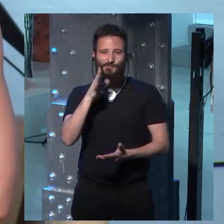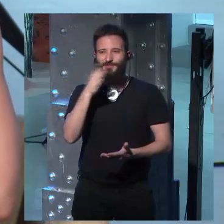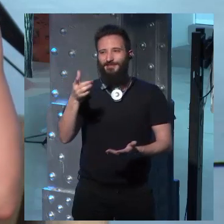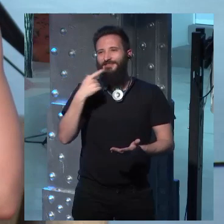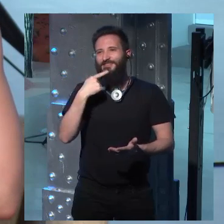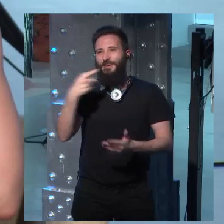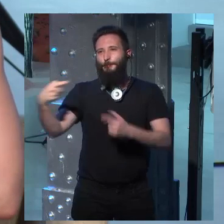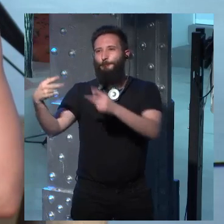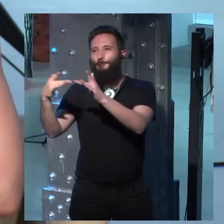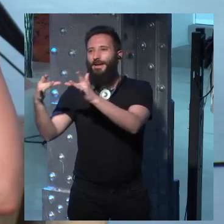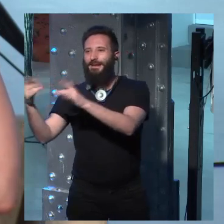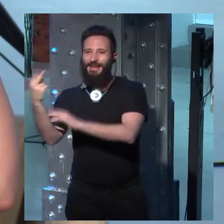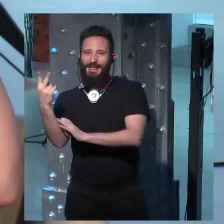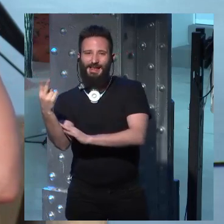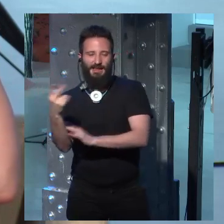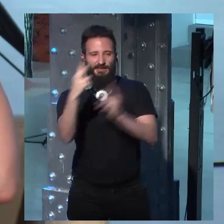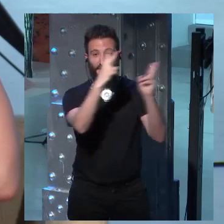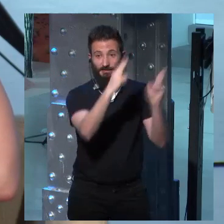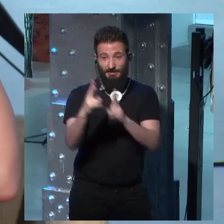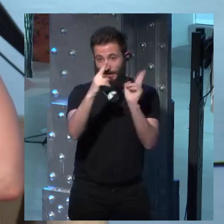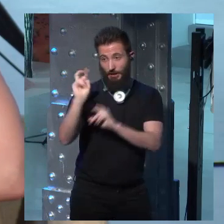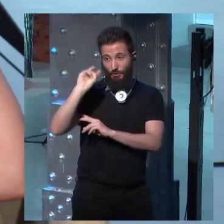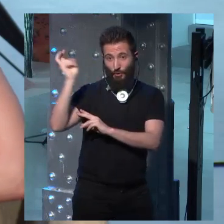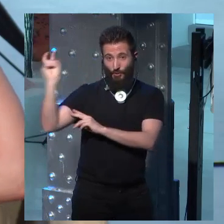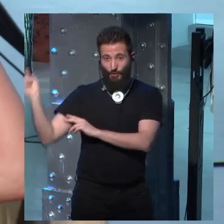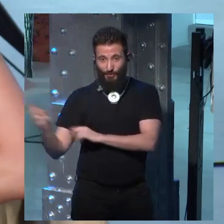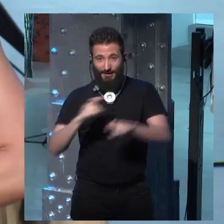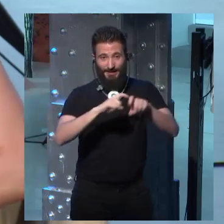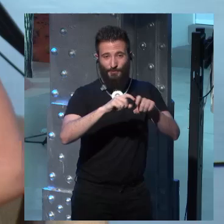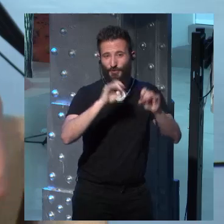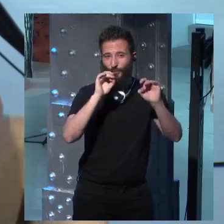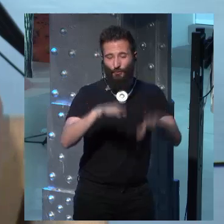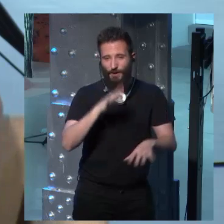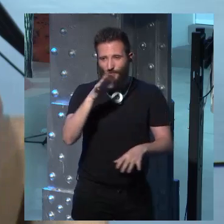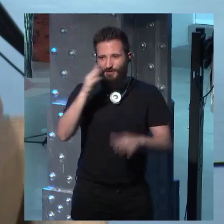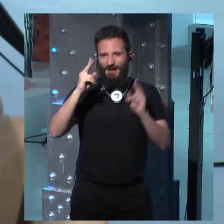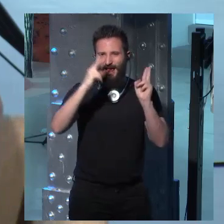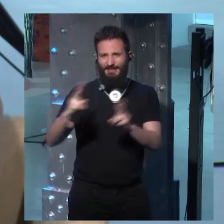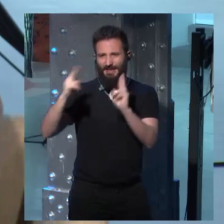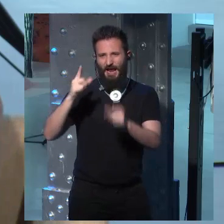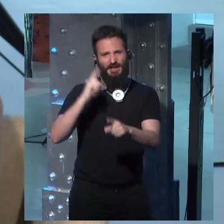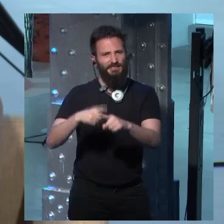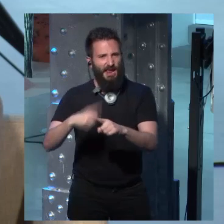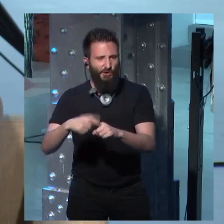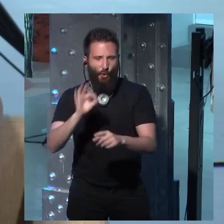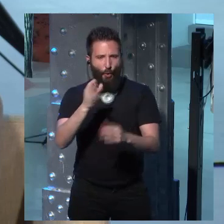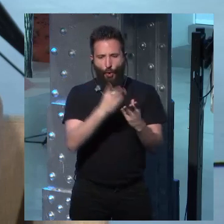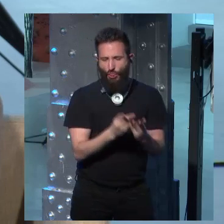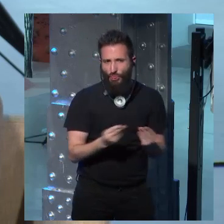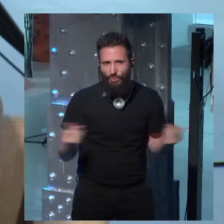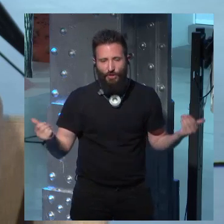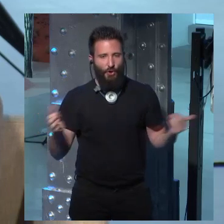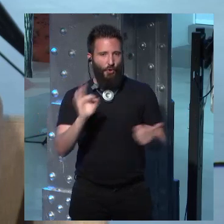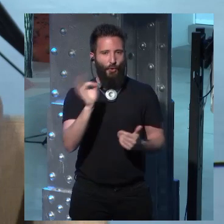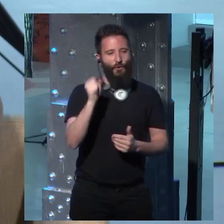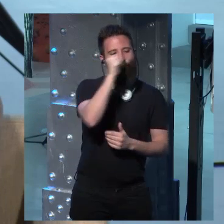on a bunch of sex scenes, it's not based on a lot of kissing, it's not based on nudity, it's not based on a really sweet song